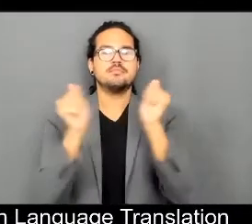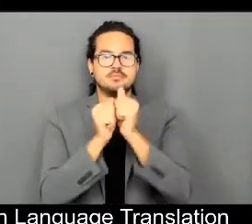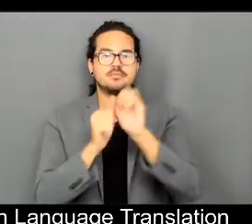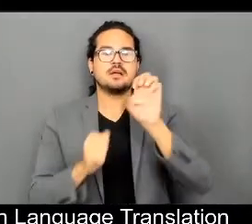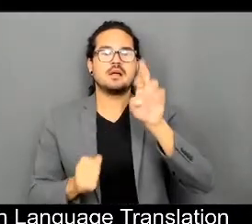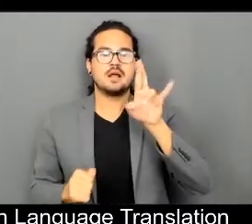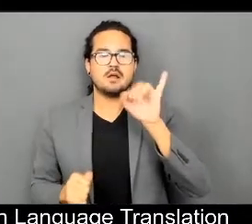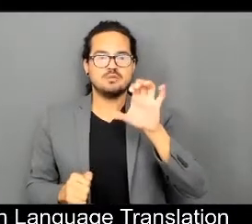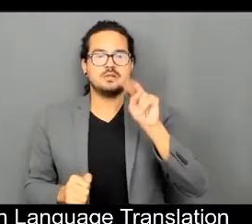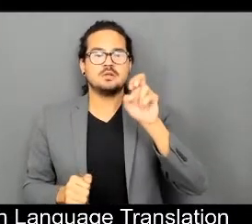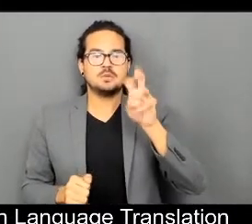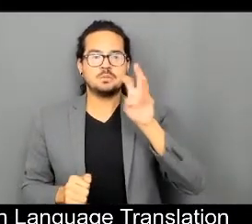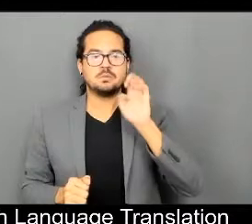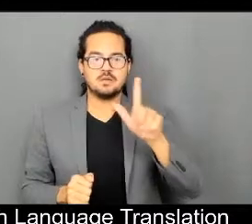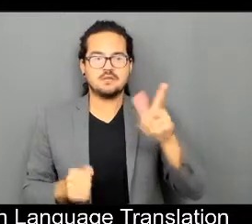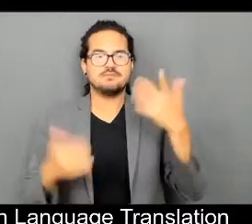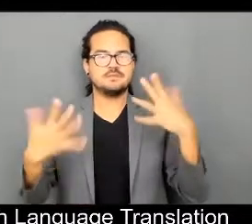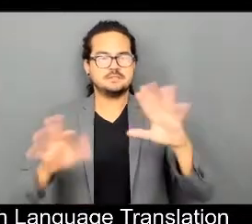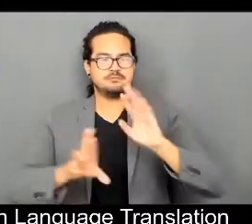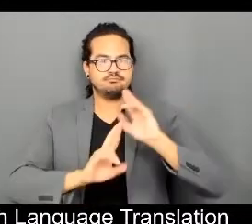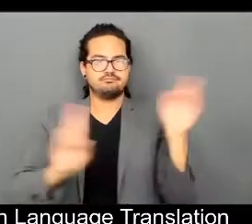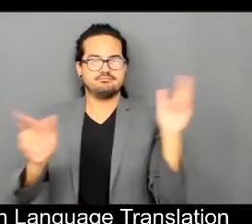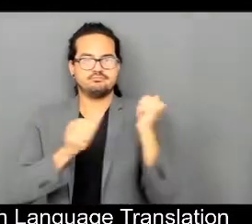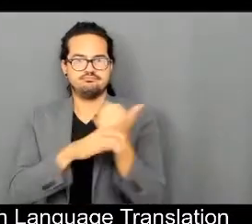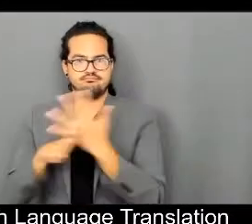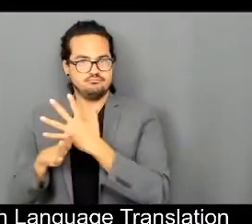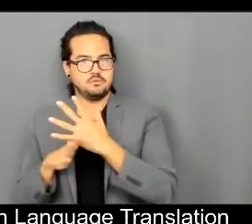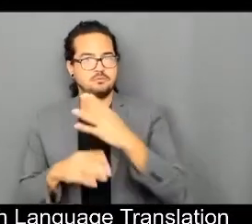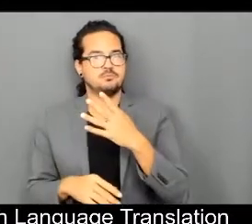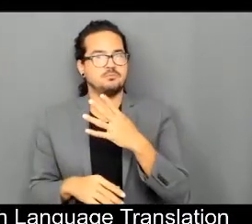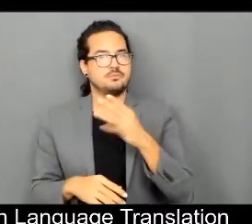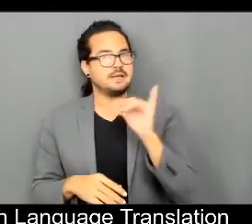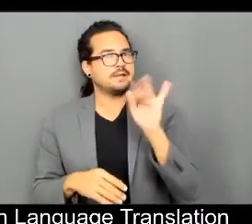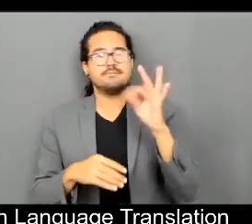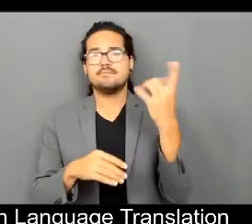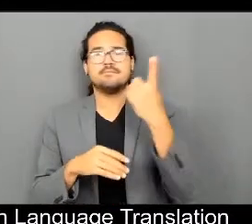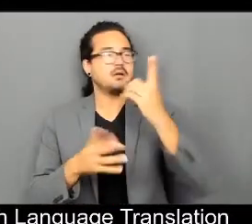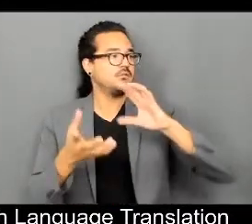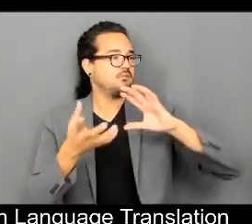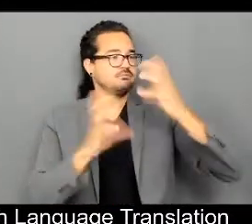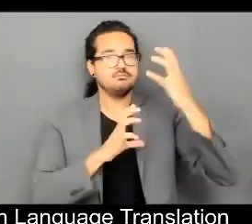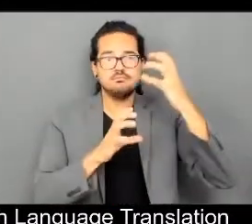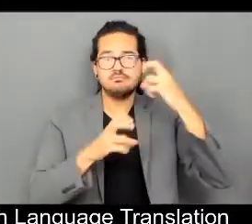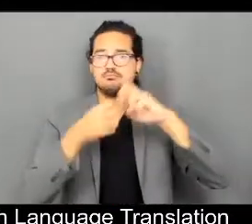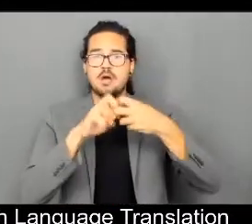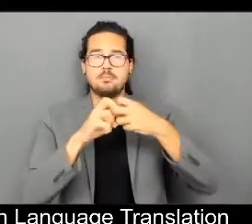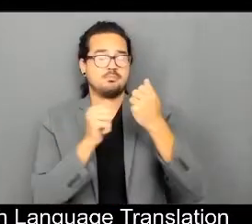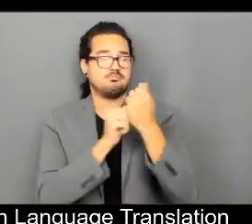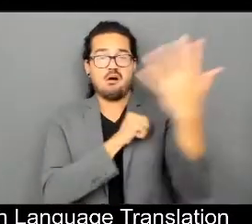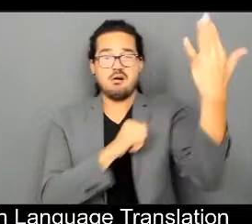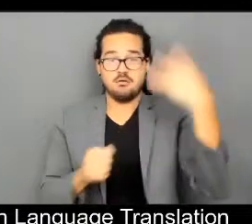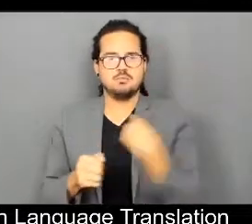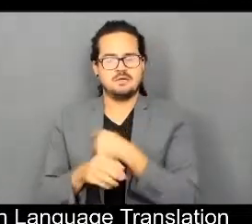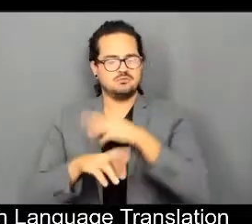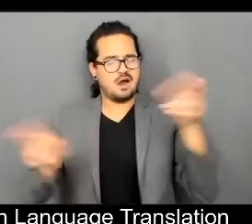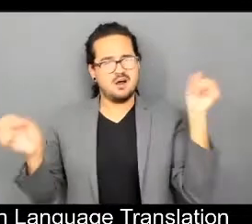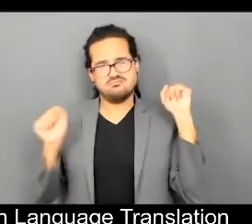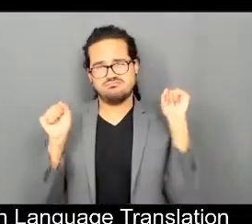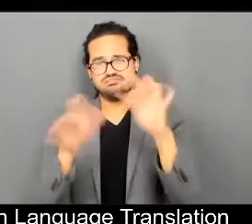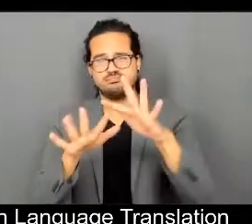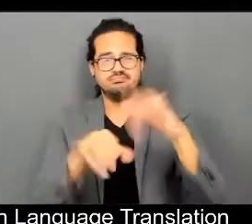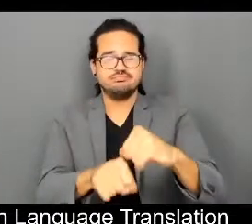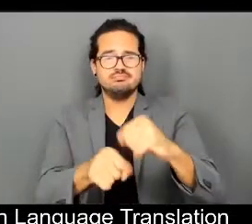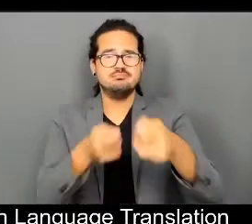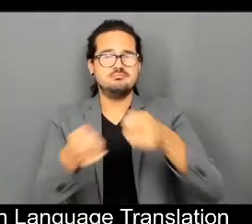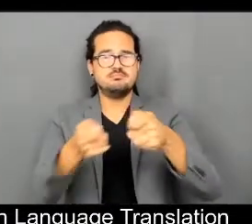ready if something new breaks outside of this fire. A couple of reminders for our community. I know it's hot and you all want to go to the coast, but we've got